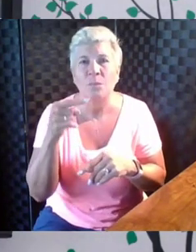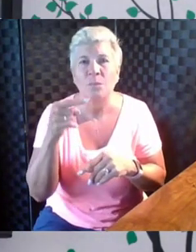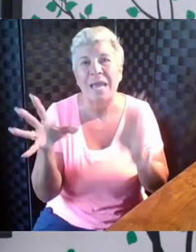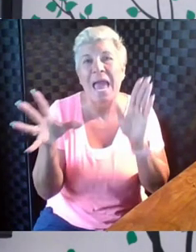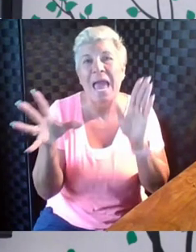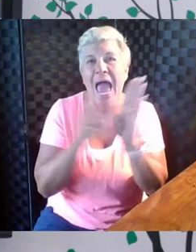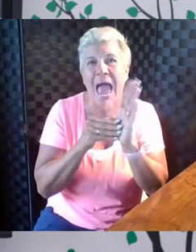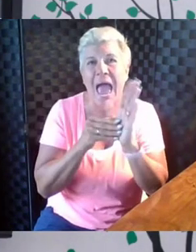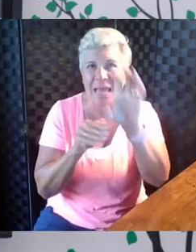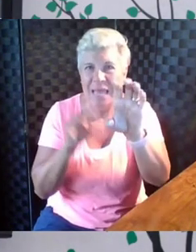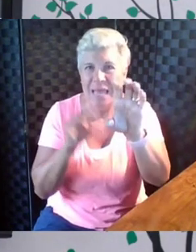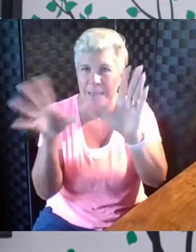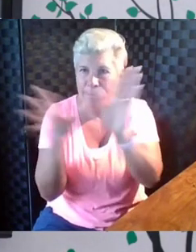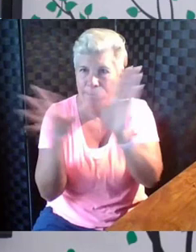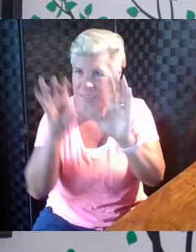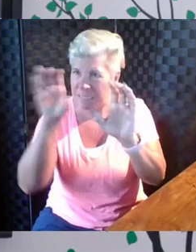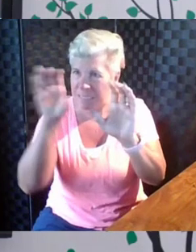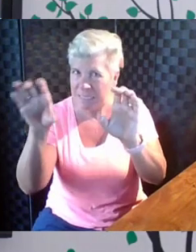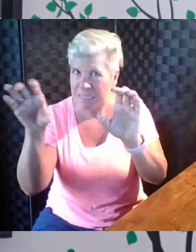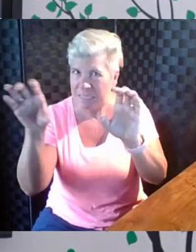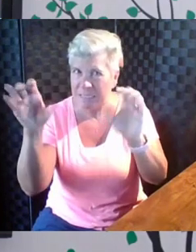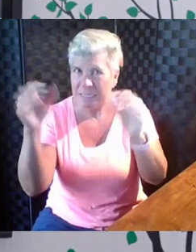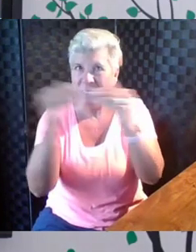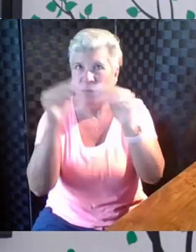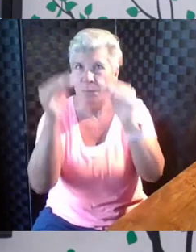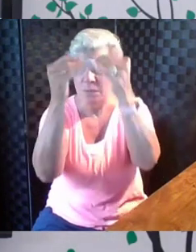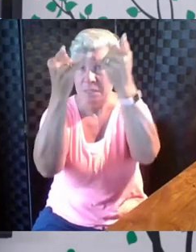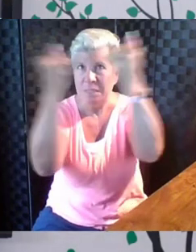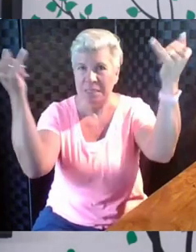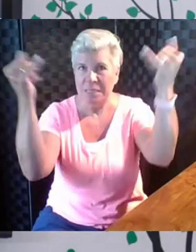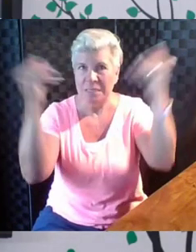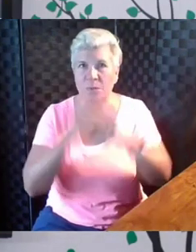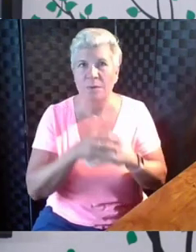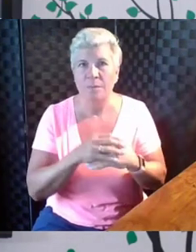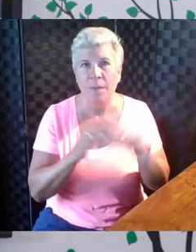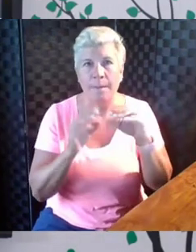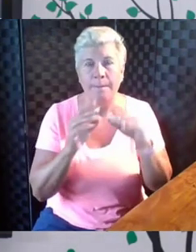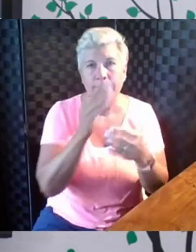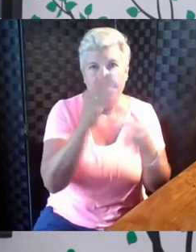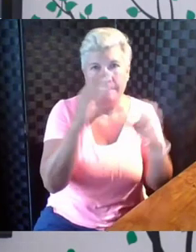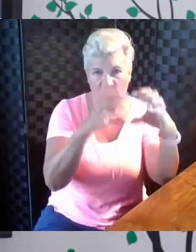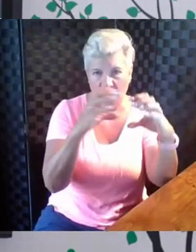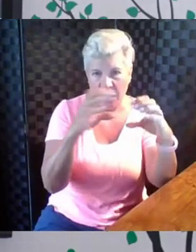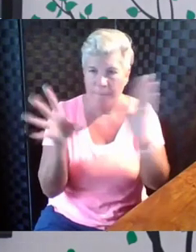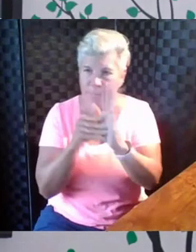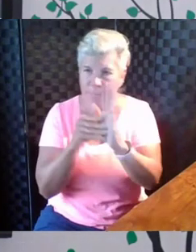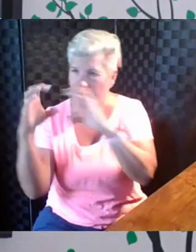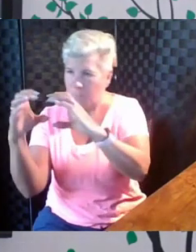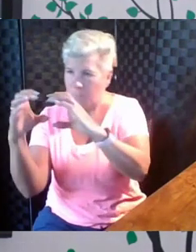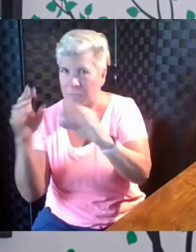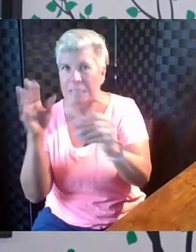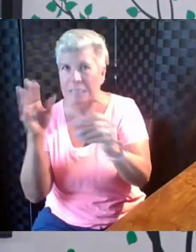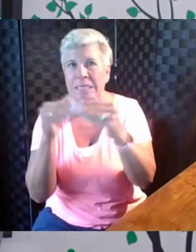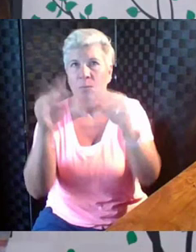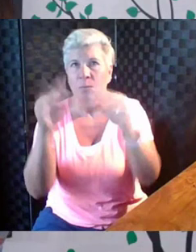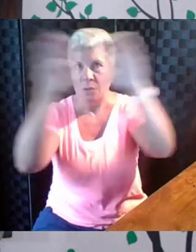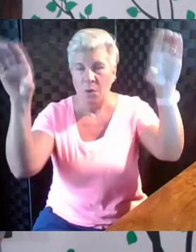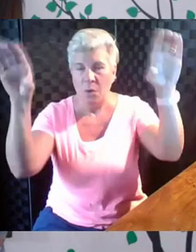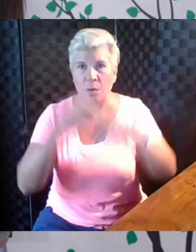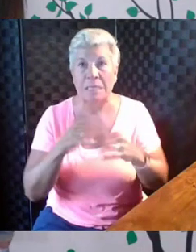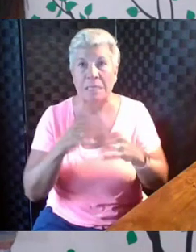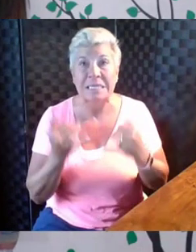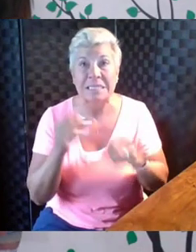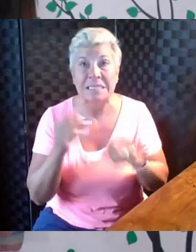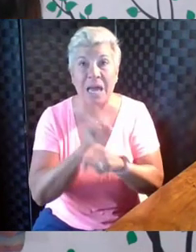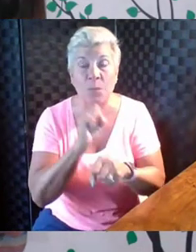we added them together and we created an equation. The part plus the part equals the whole. Well, today we're going